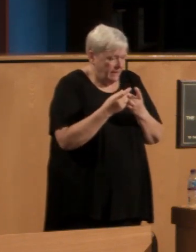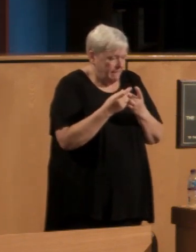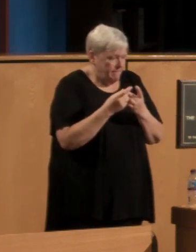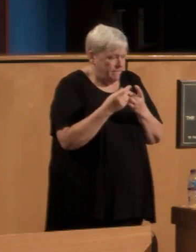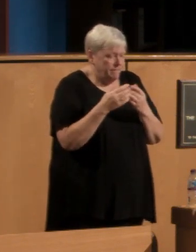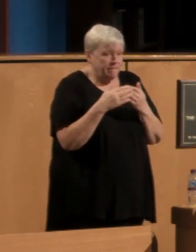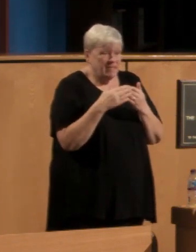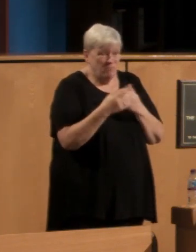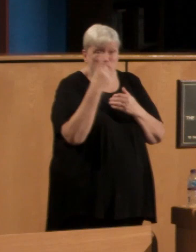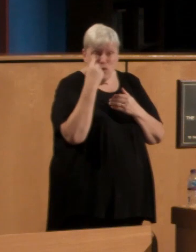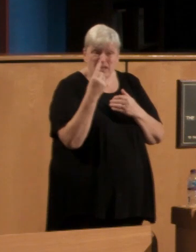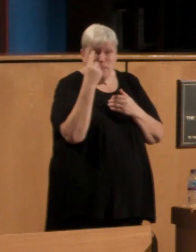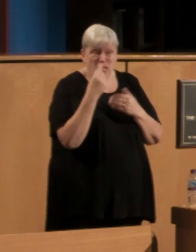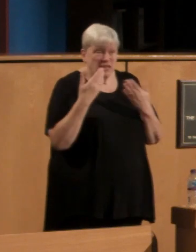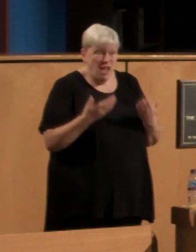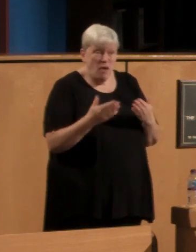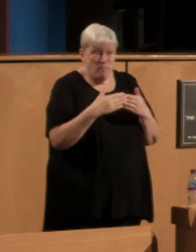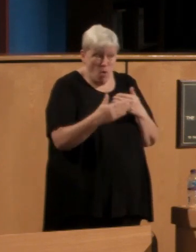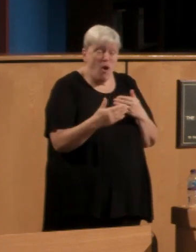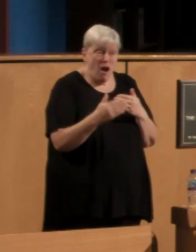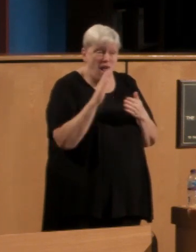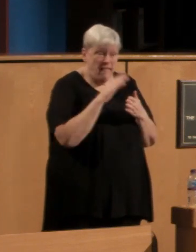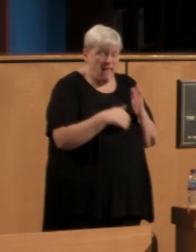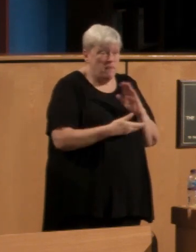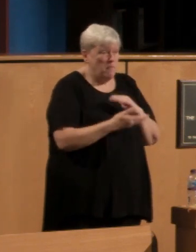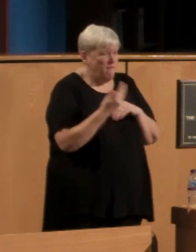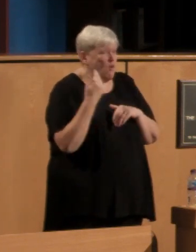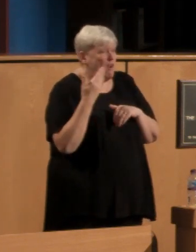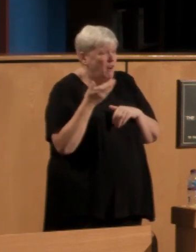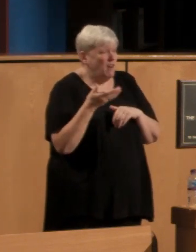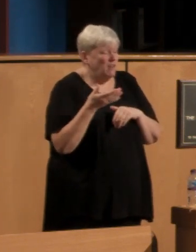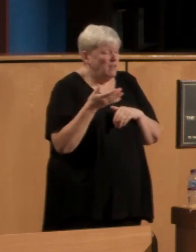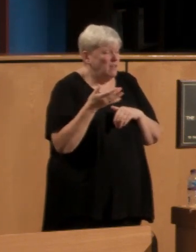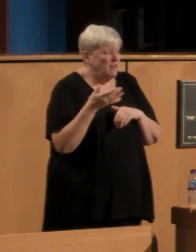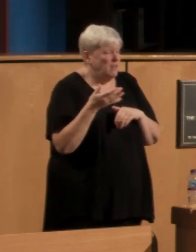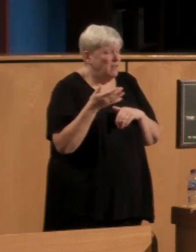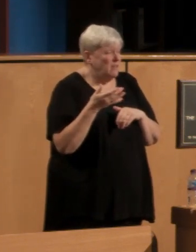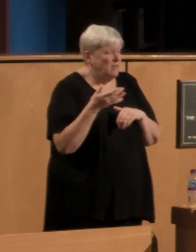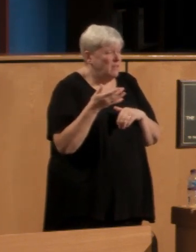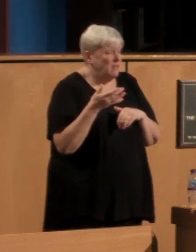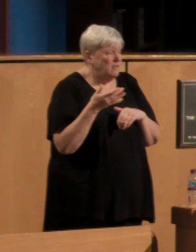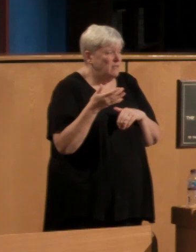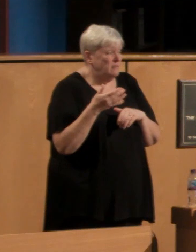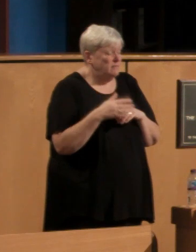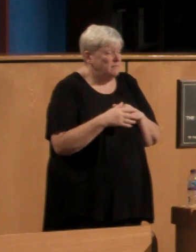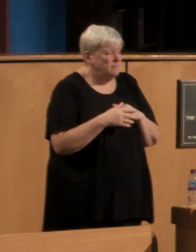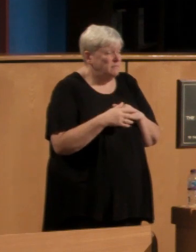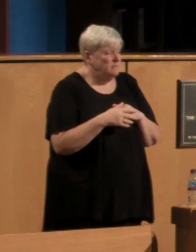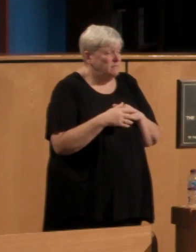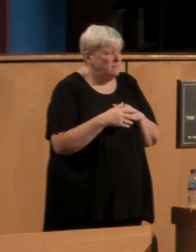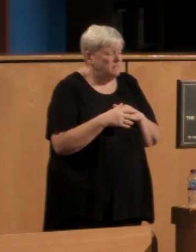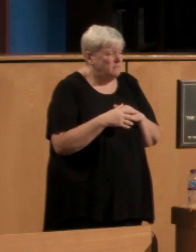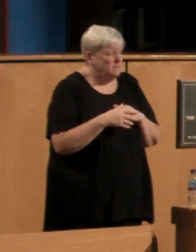more possible now than it maybe has been in sort of earlier generations of queer